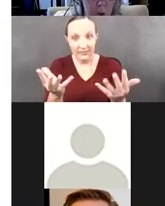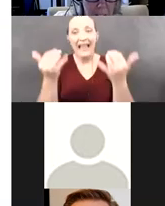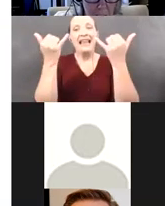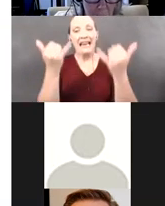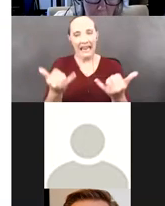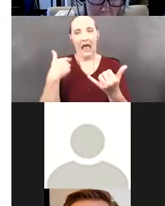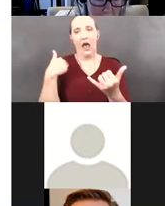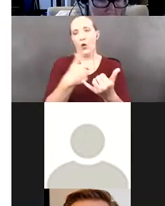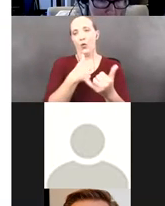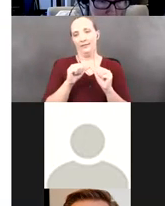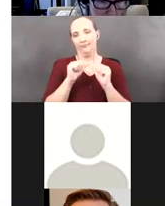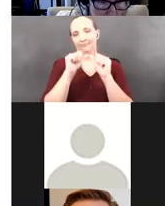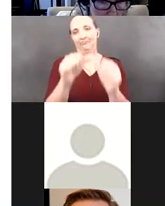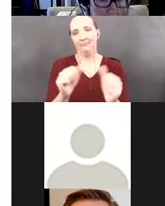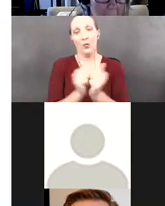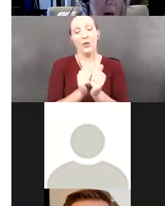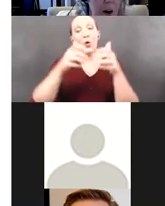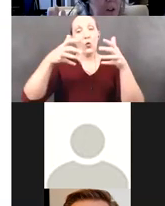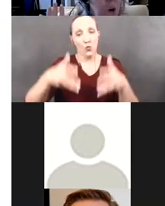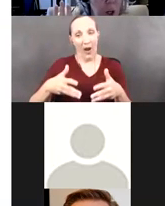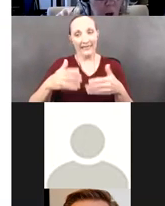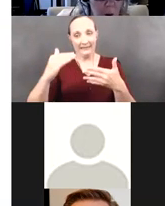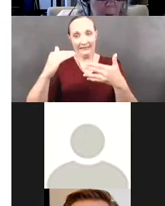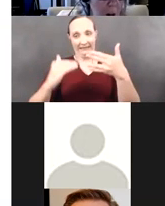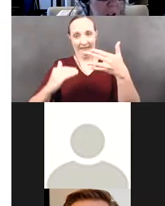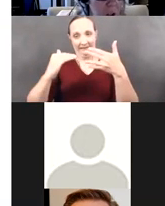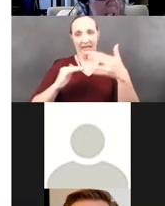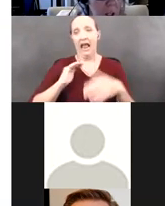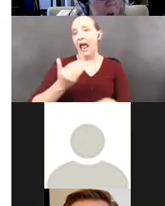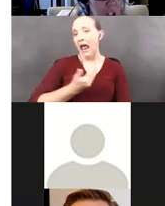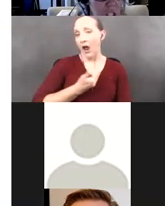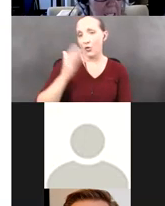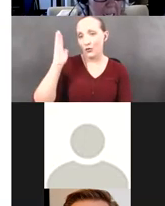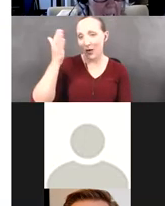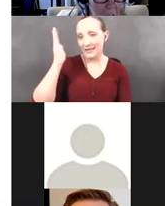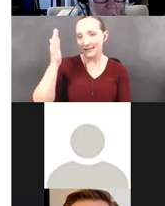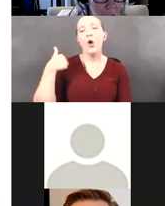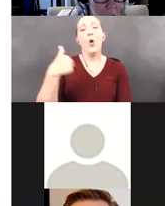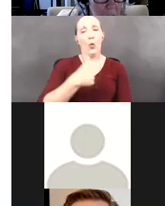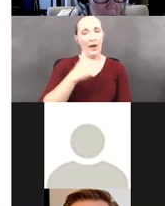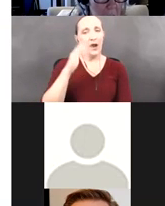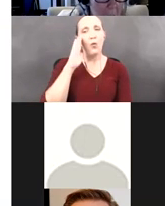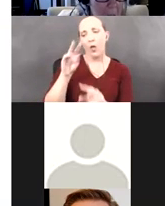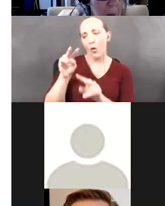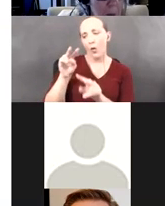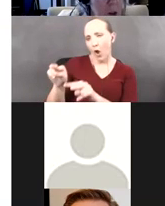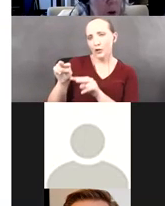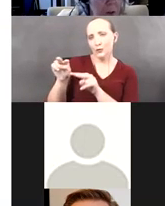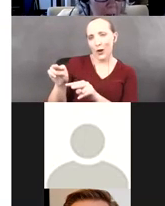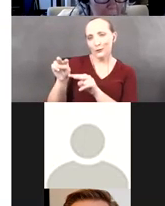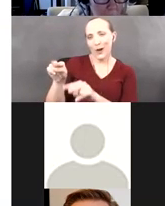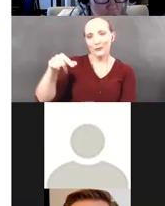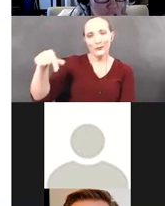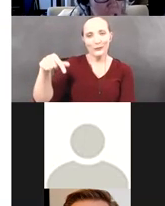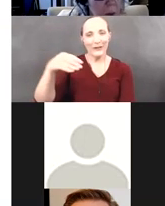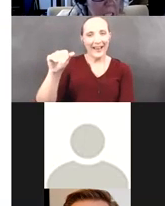with the seguir rest of the presentation. con el resto de la However, we are presentación. Sin monitoring the embargo, question and estamos monitoreando answers. las So if you have